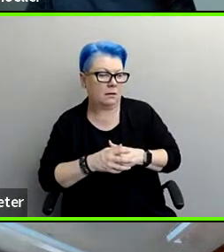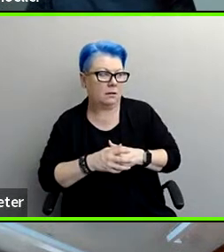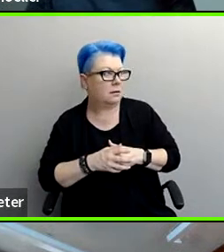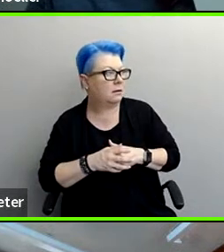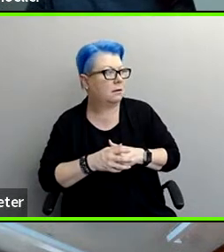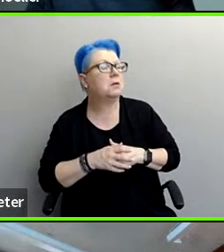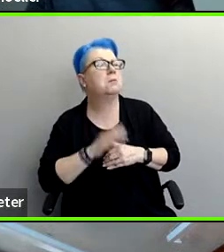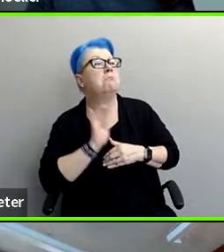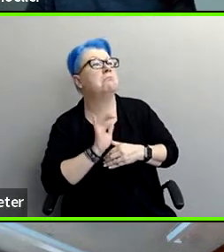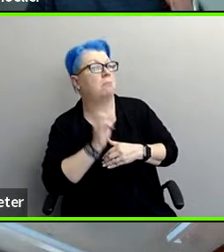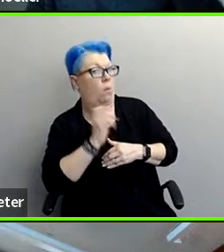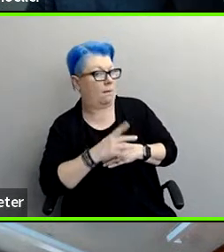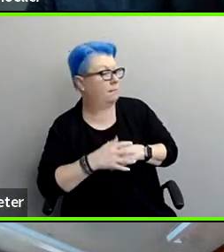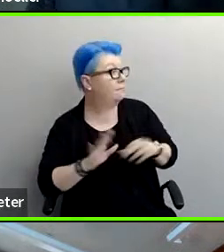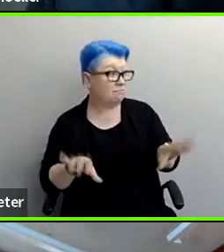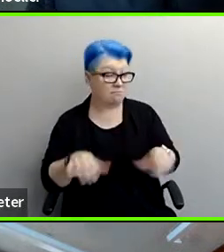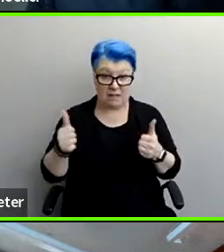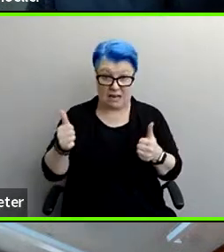Any other questions?